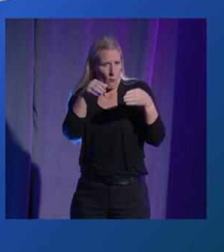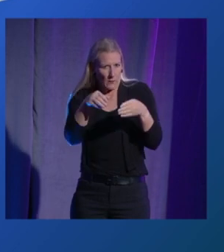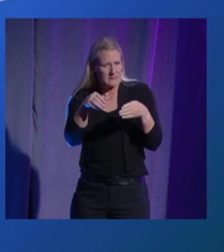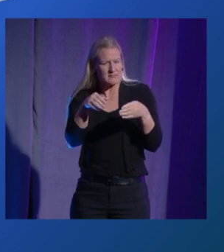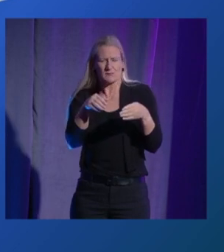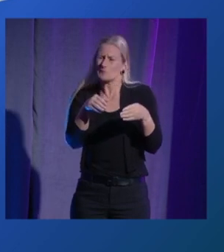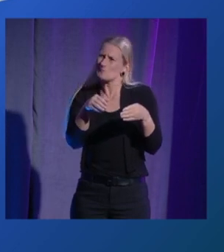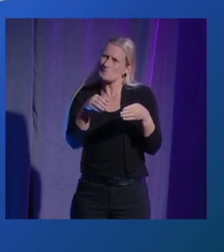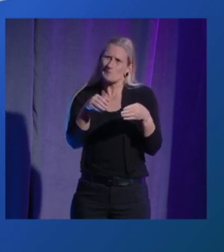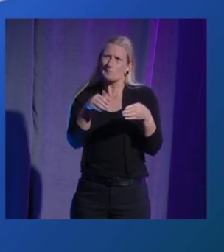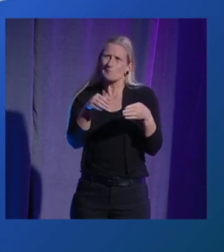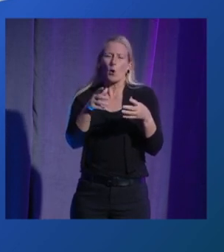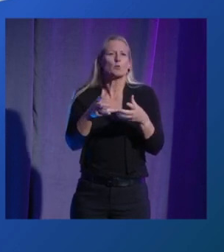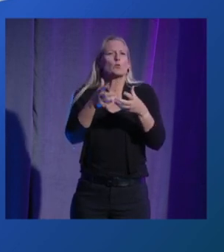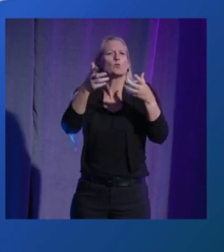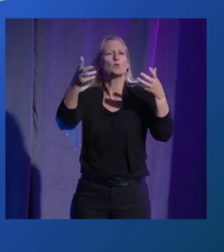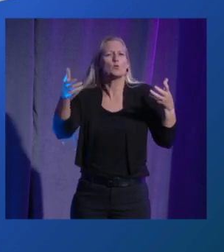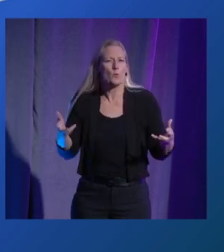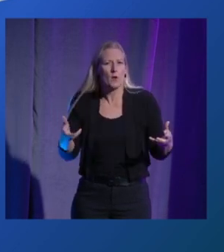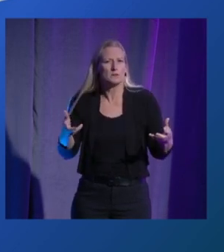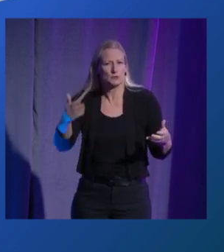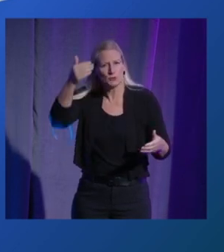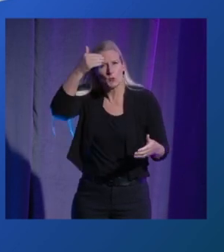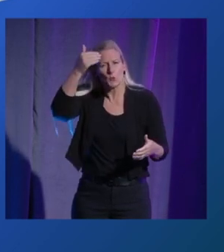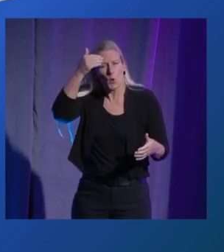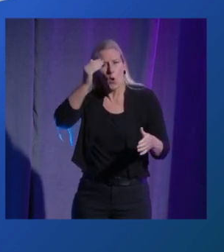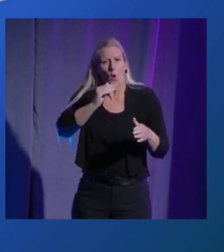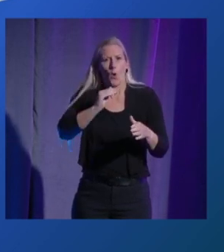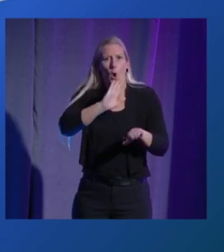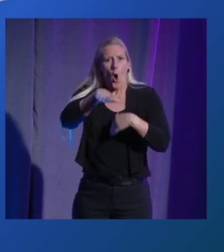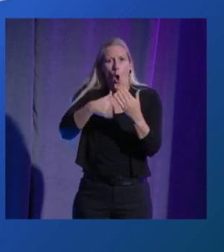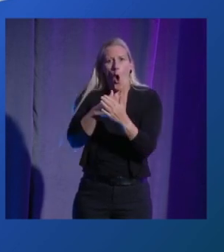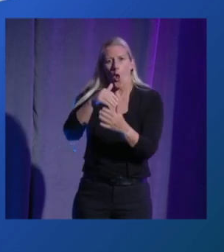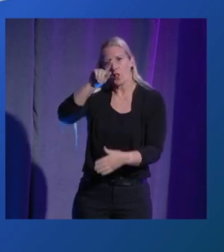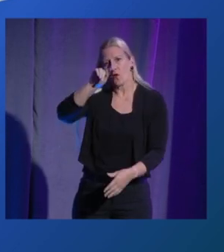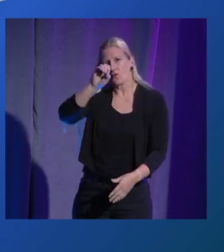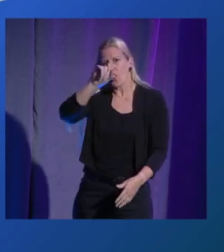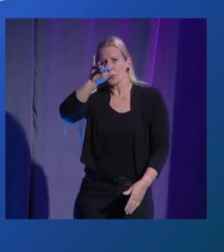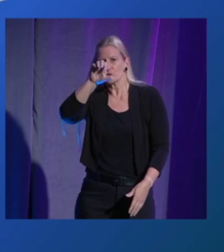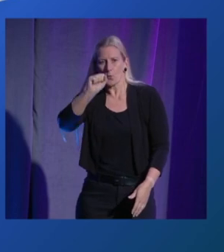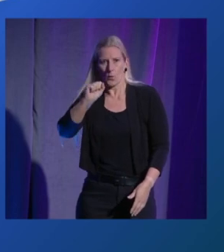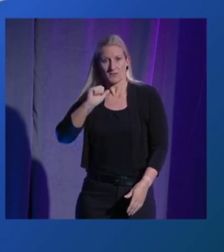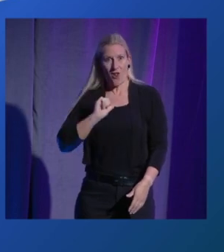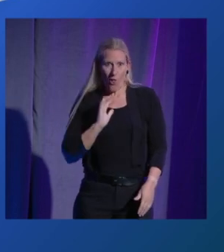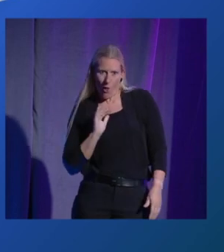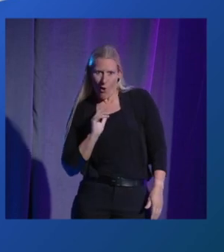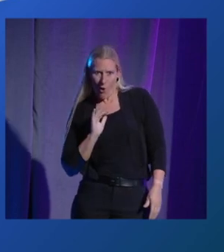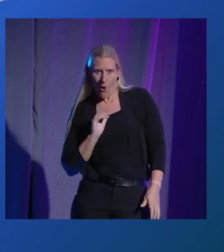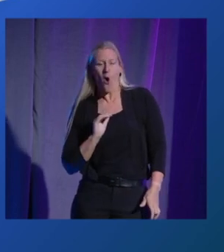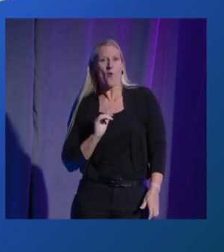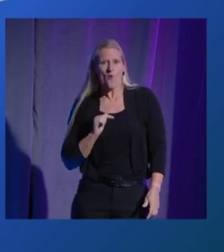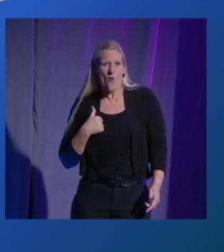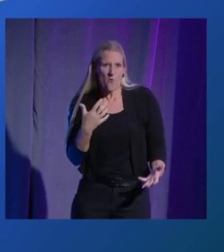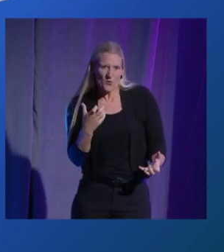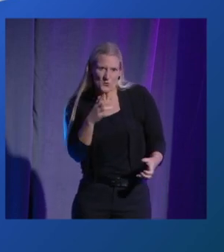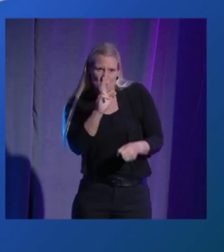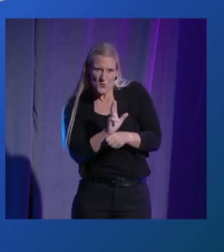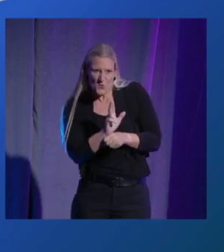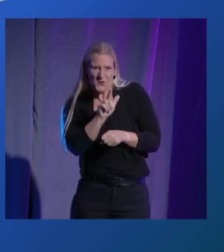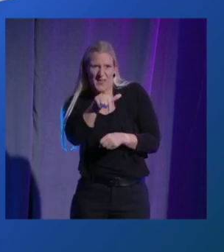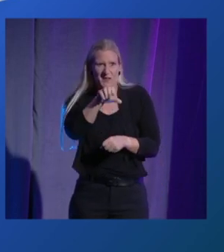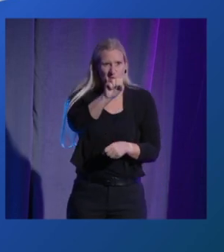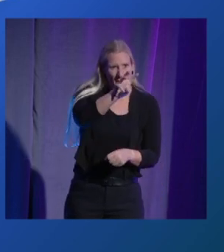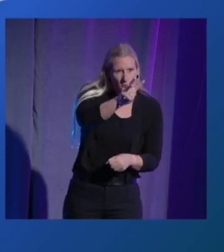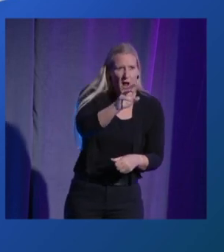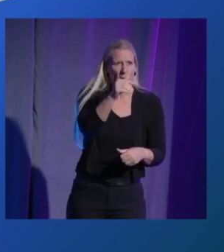intensely directed at all of the cool tools that come out of the software that we want to use uh